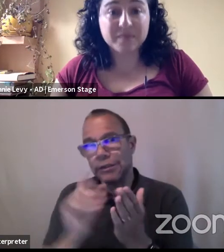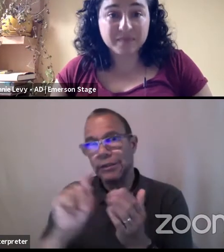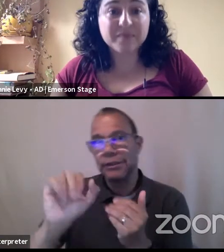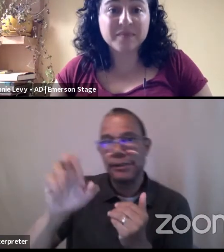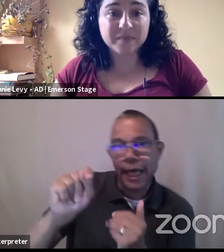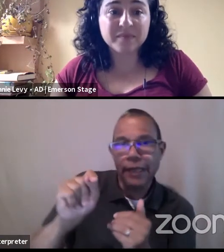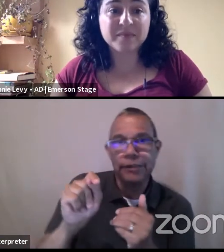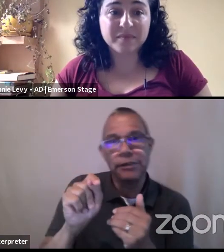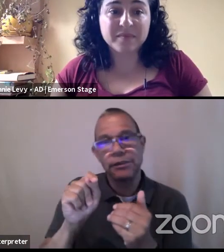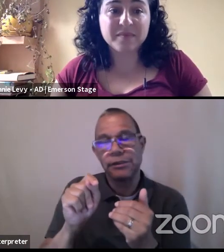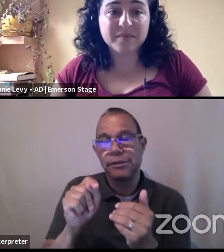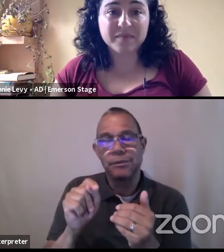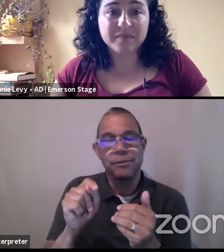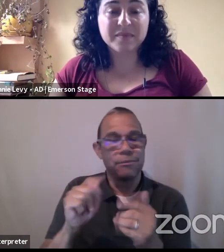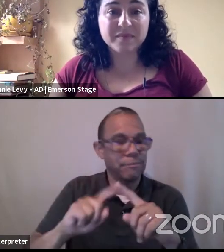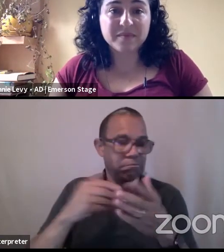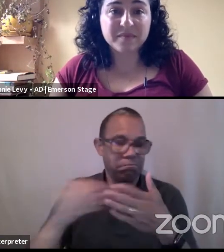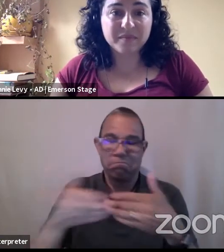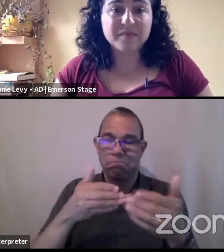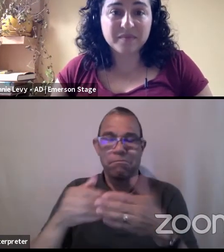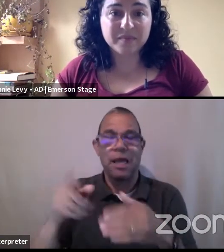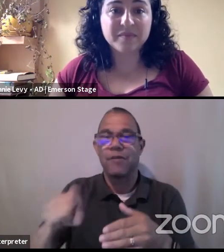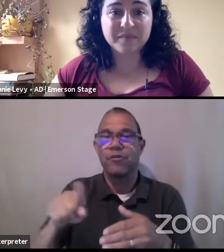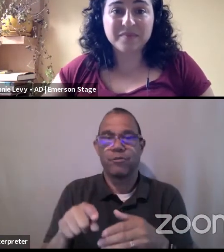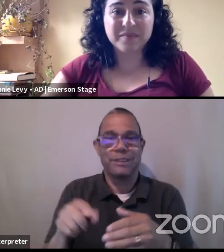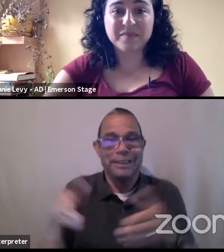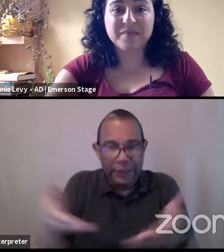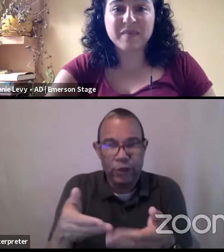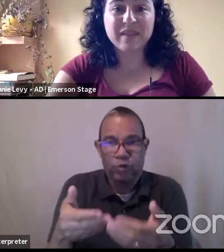and now. This is the essence of theatre.